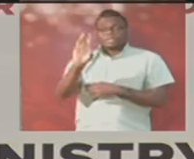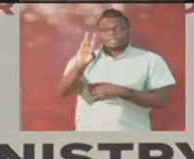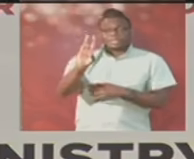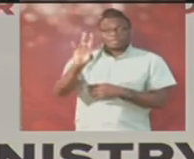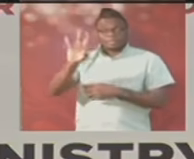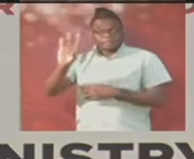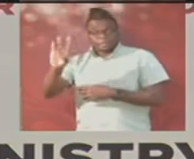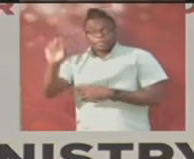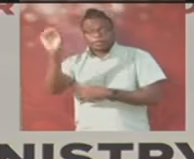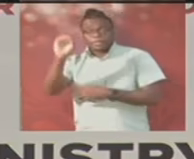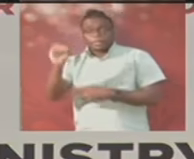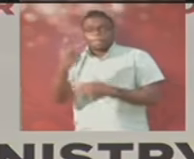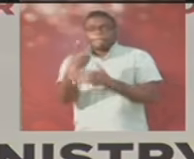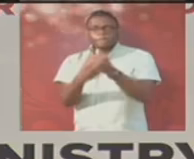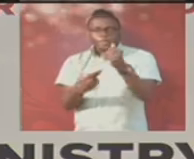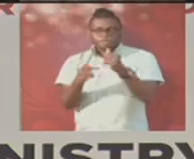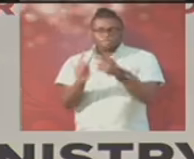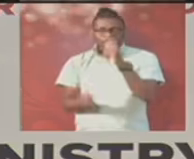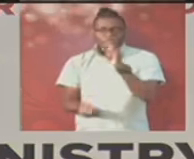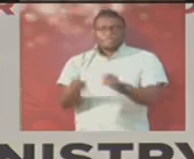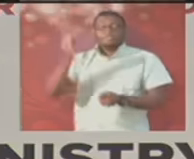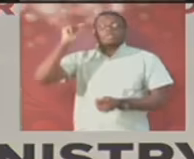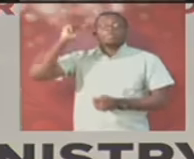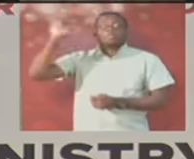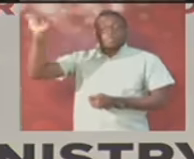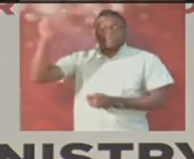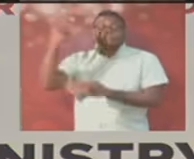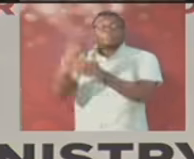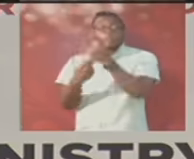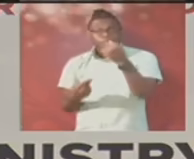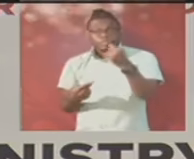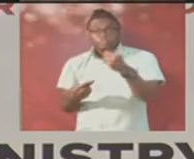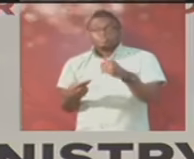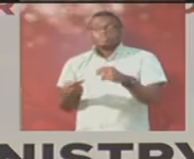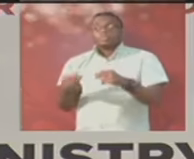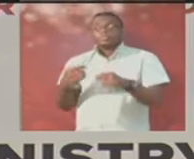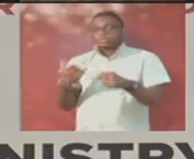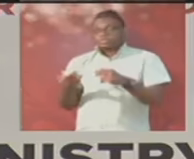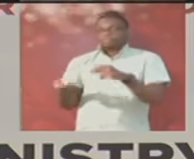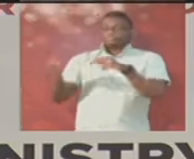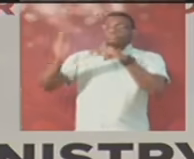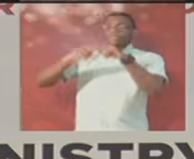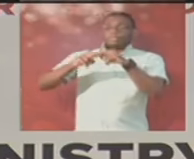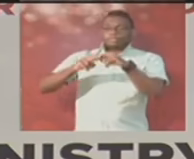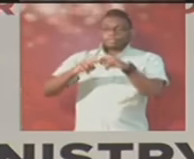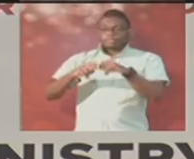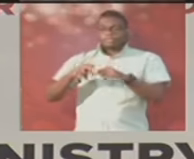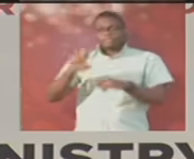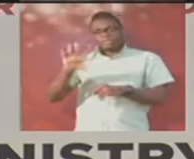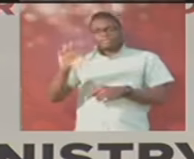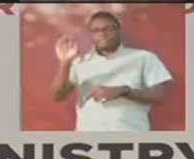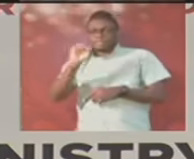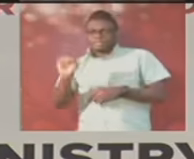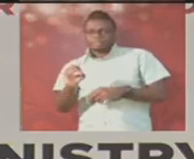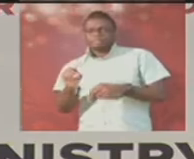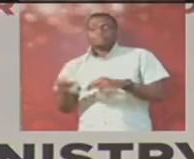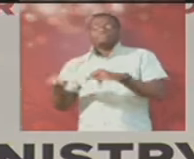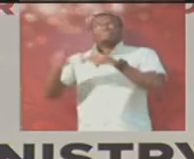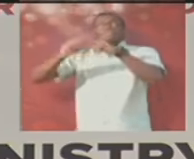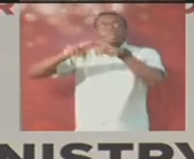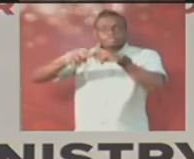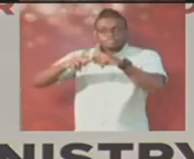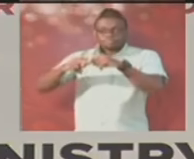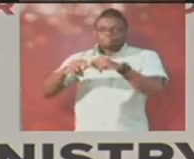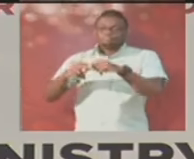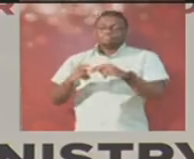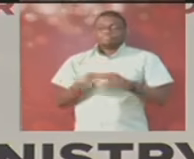Trinidad and Tobago, which was an increase from 58% yesterday. Again, we've noticed a fluctuation in terms